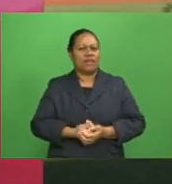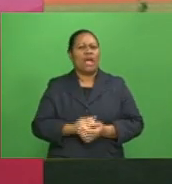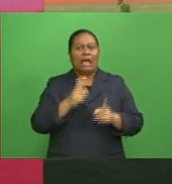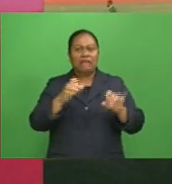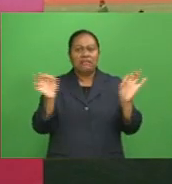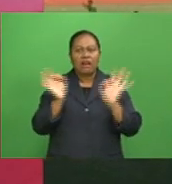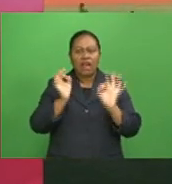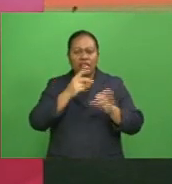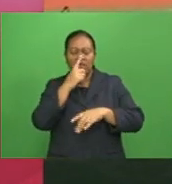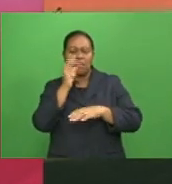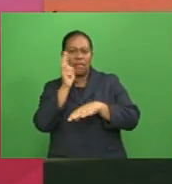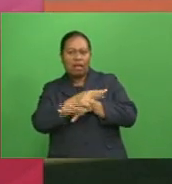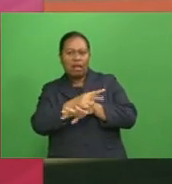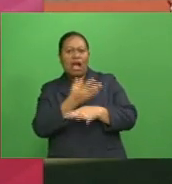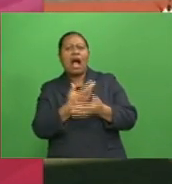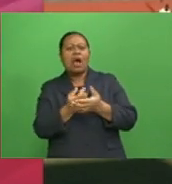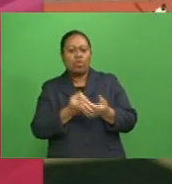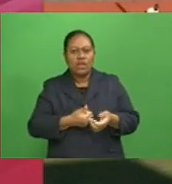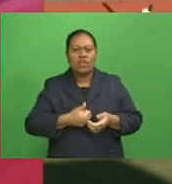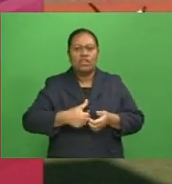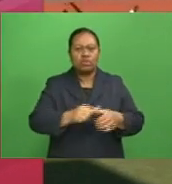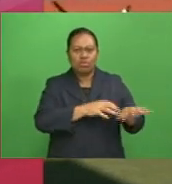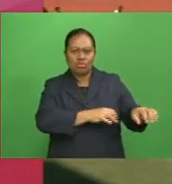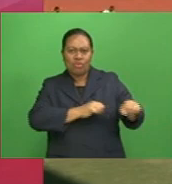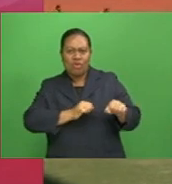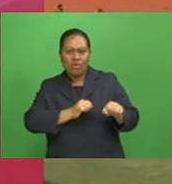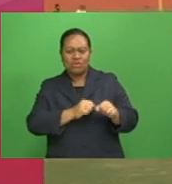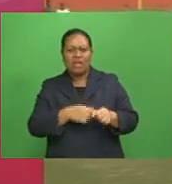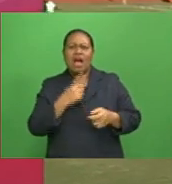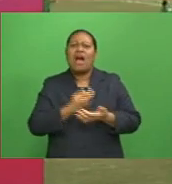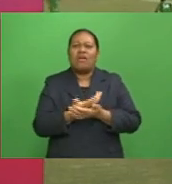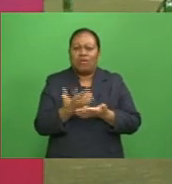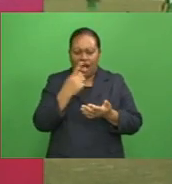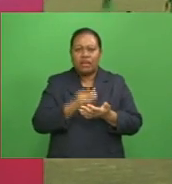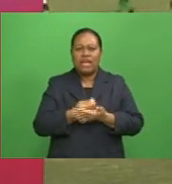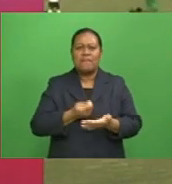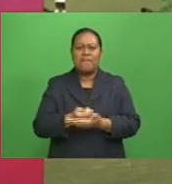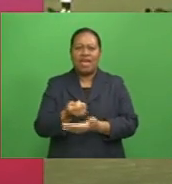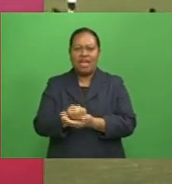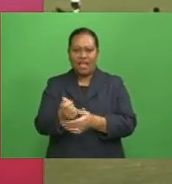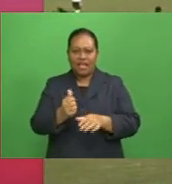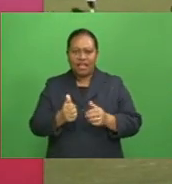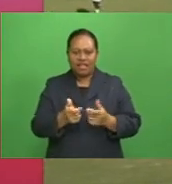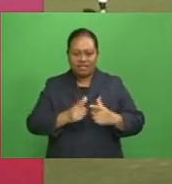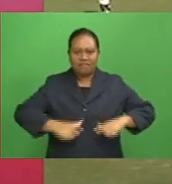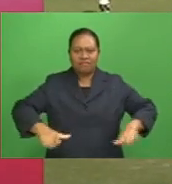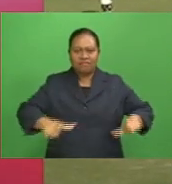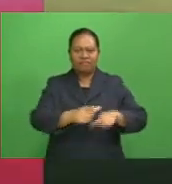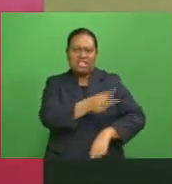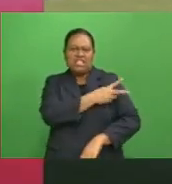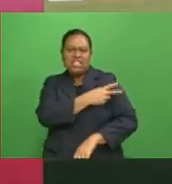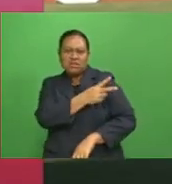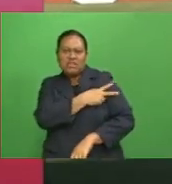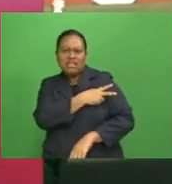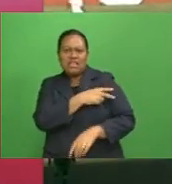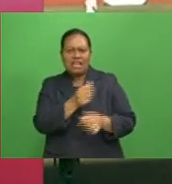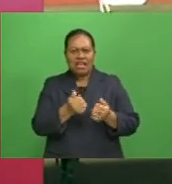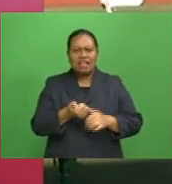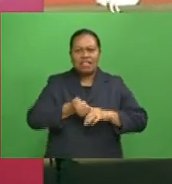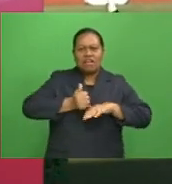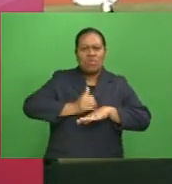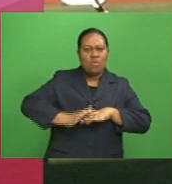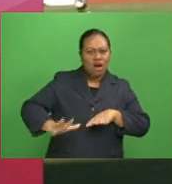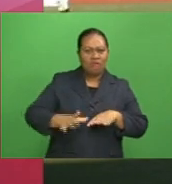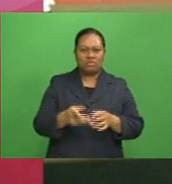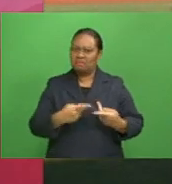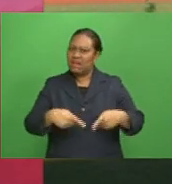the expenses and the cost for hosting the tournament, like ground hiring, referees, St. John securities, etc. 20 to 50,